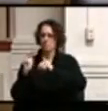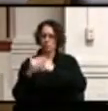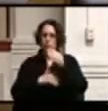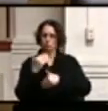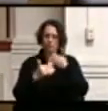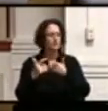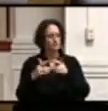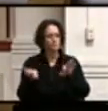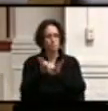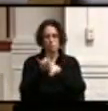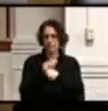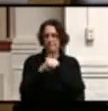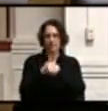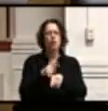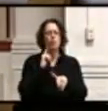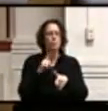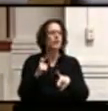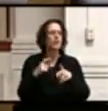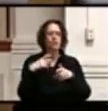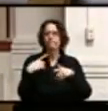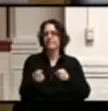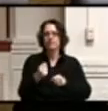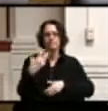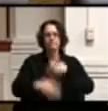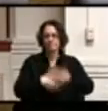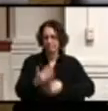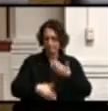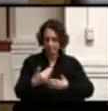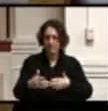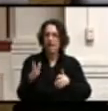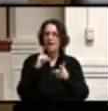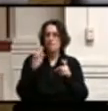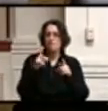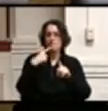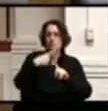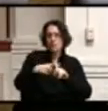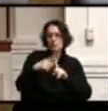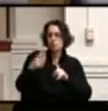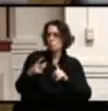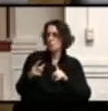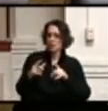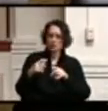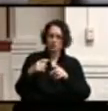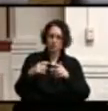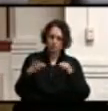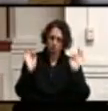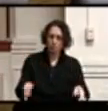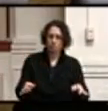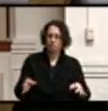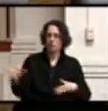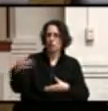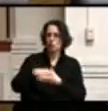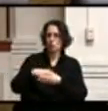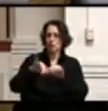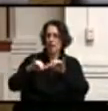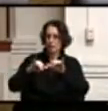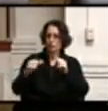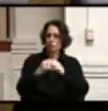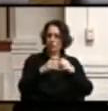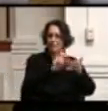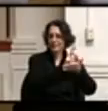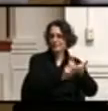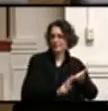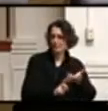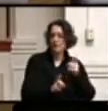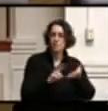process. And it would ensure that the contractor had an engineer on their team to work with permit compliance